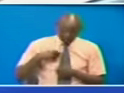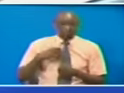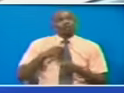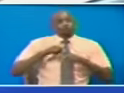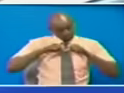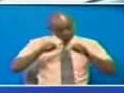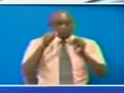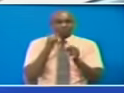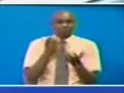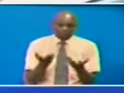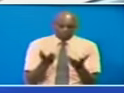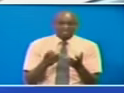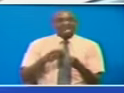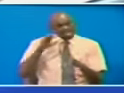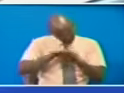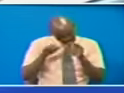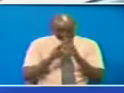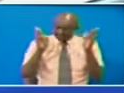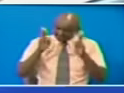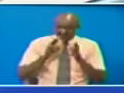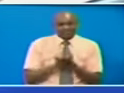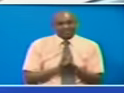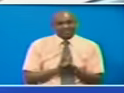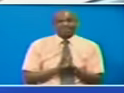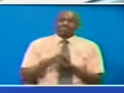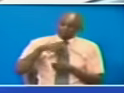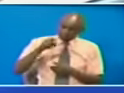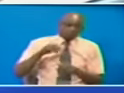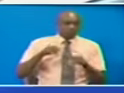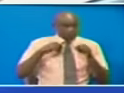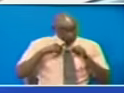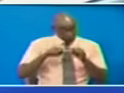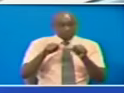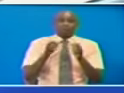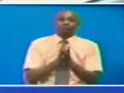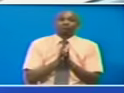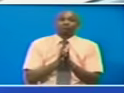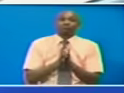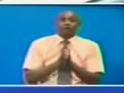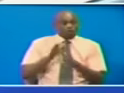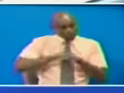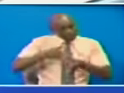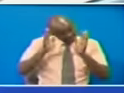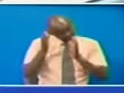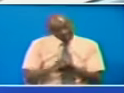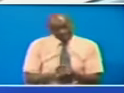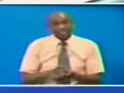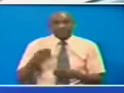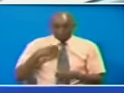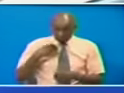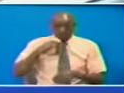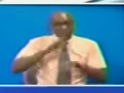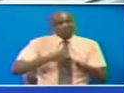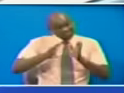socks, tighten their belts. Even if it is going to take us 100 years on the streets, we will be on the